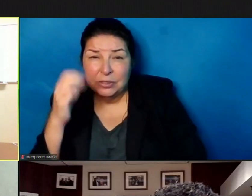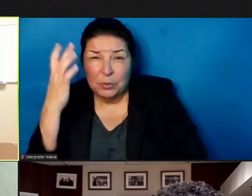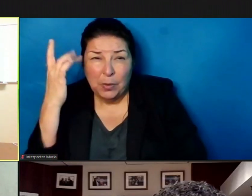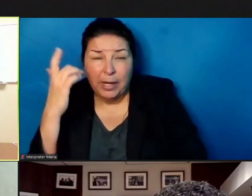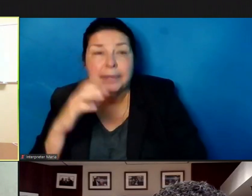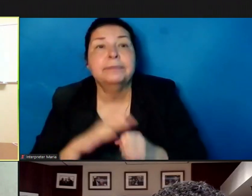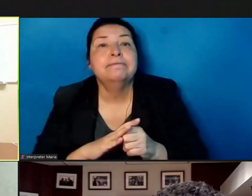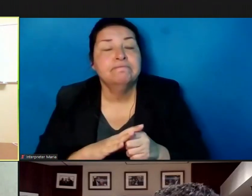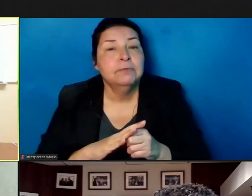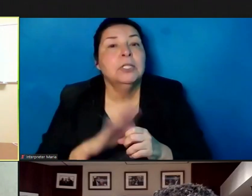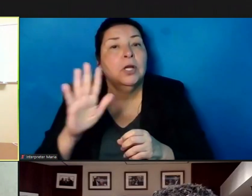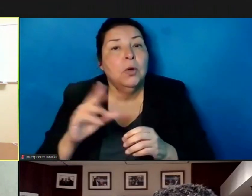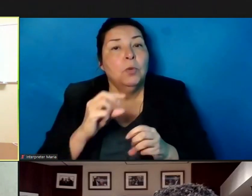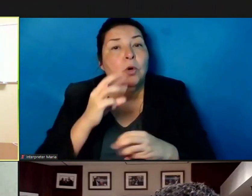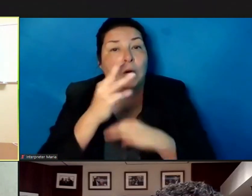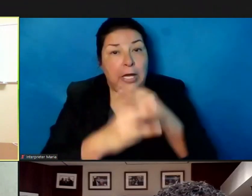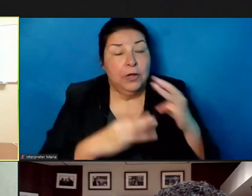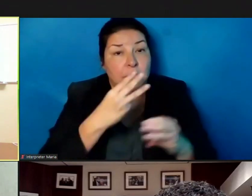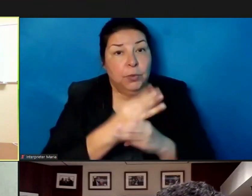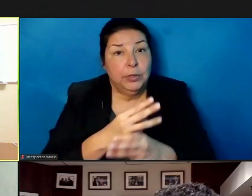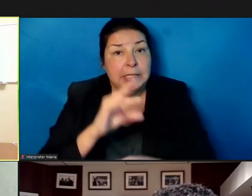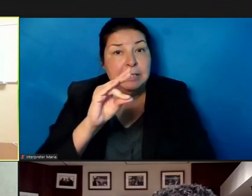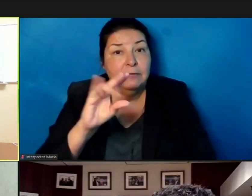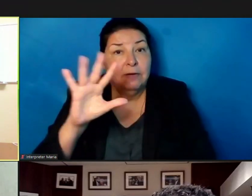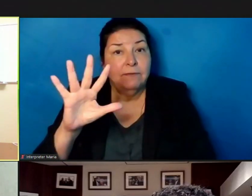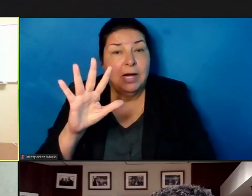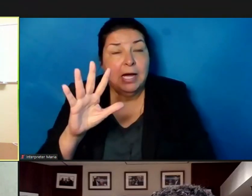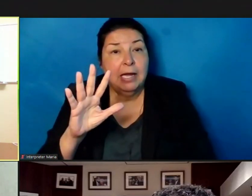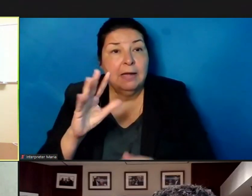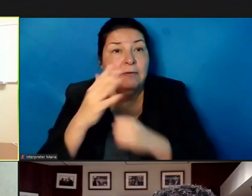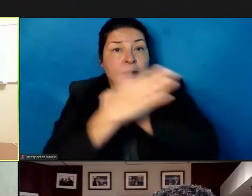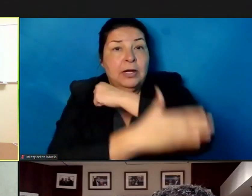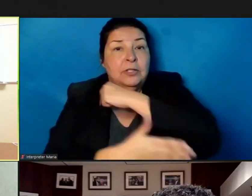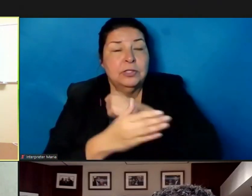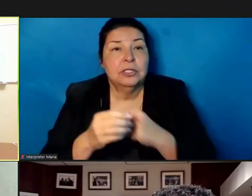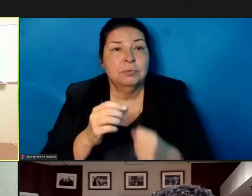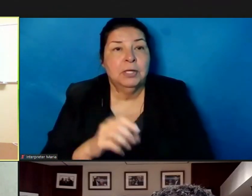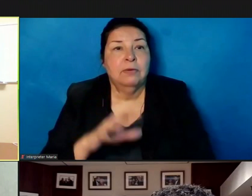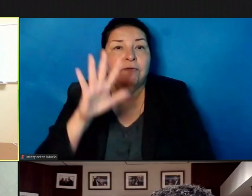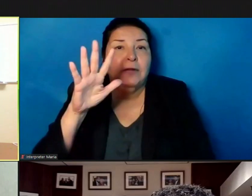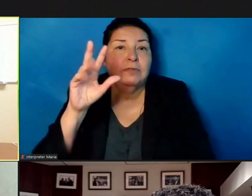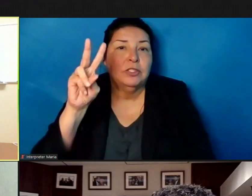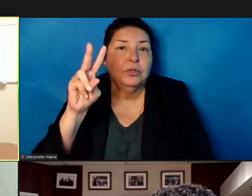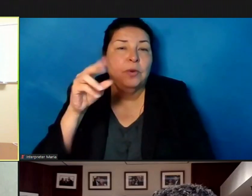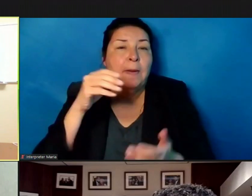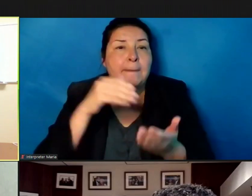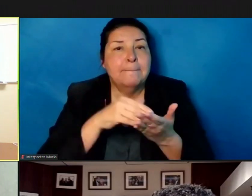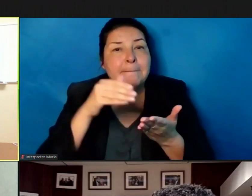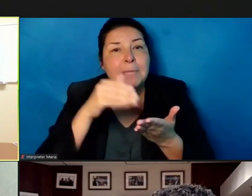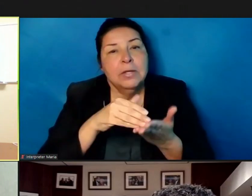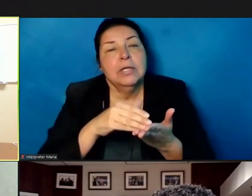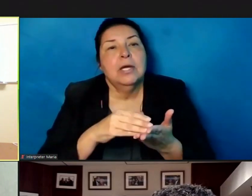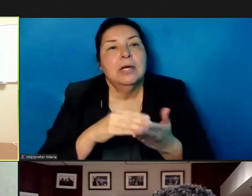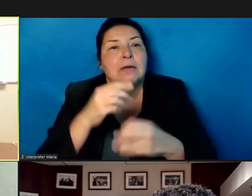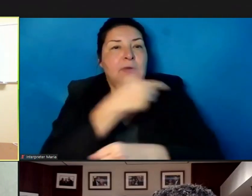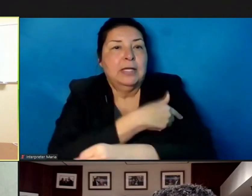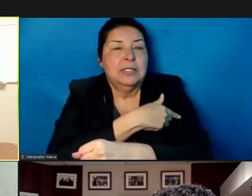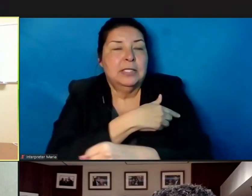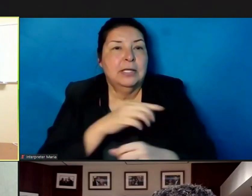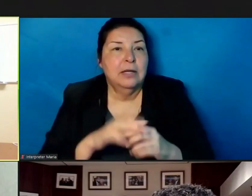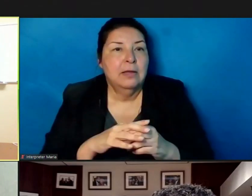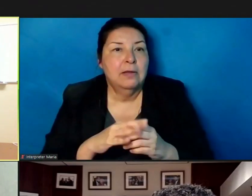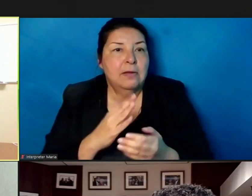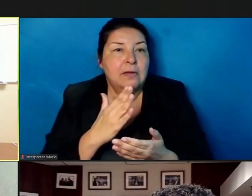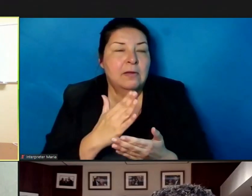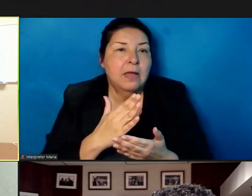world in 75 countries, there's been over 152 million vaccinations. A lot of different countries have produced deaths that